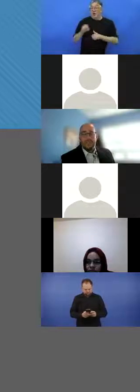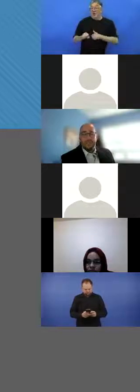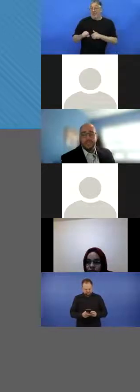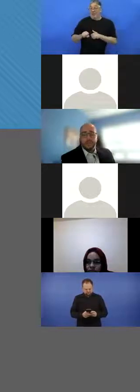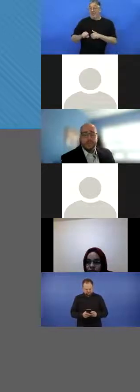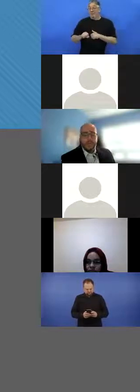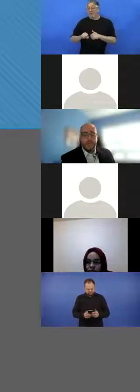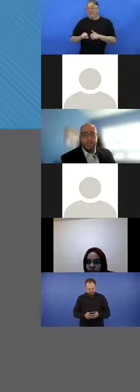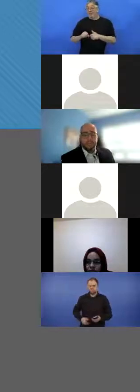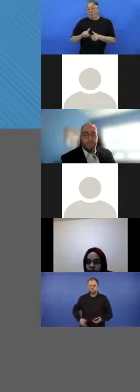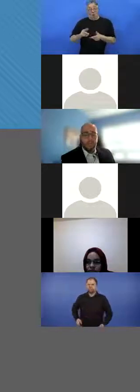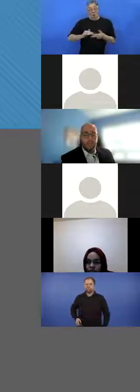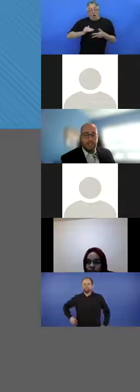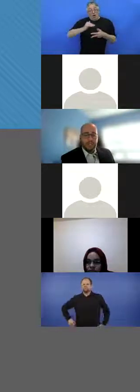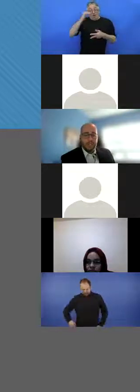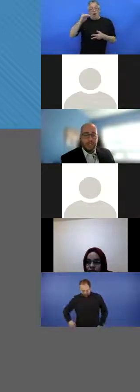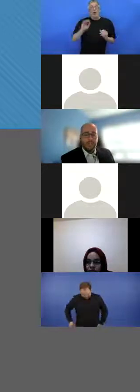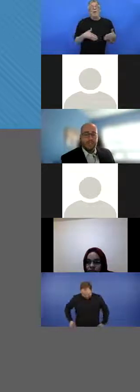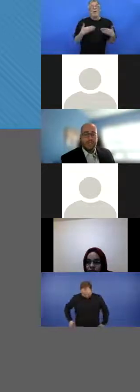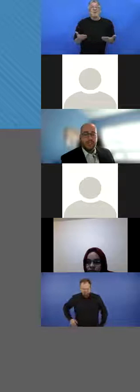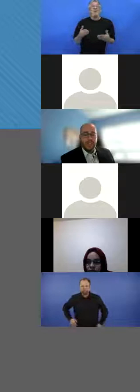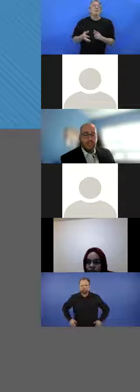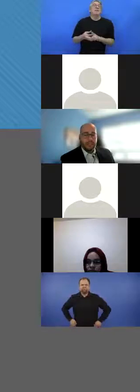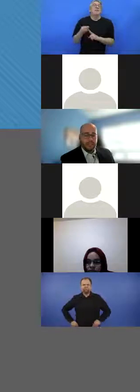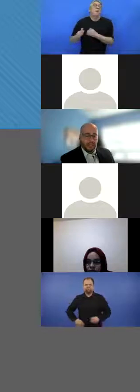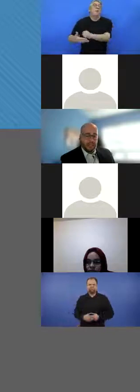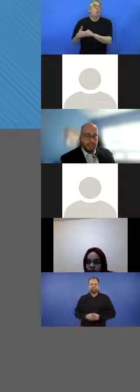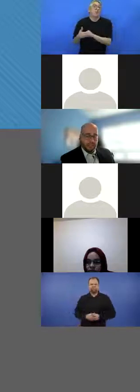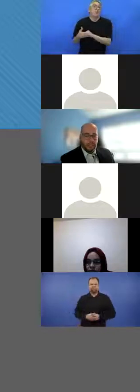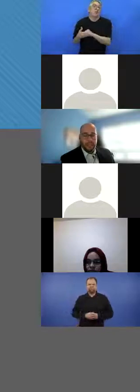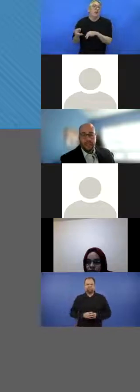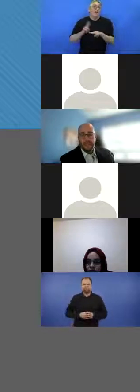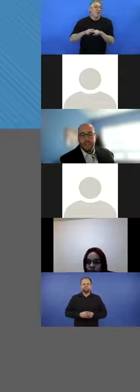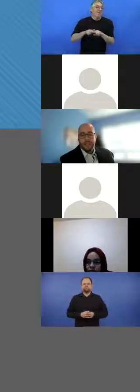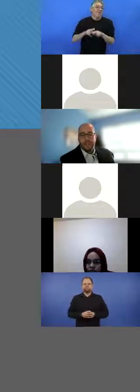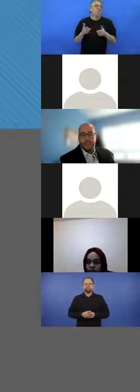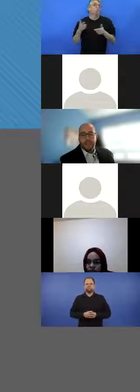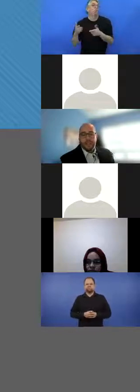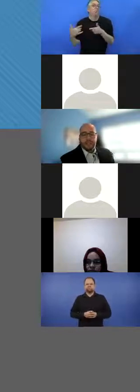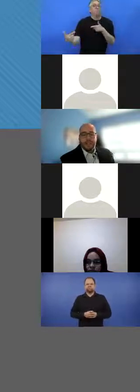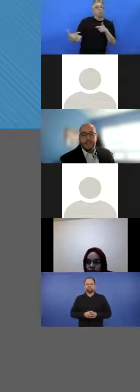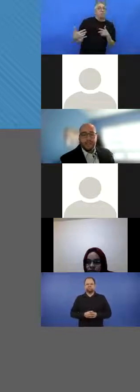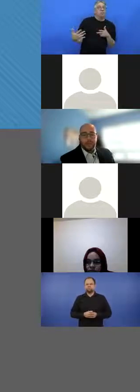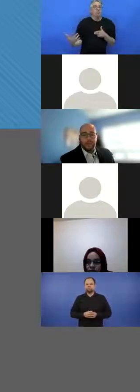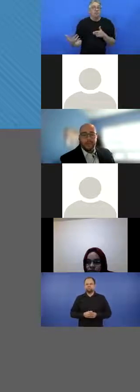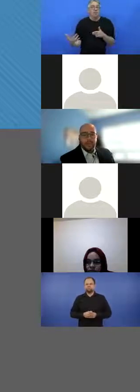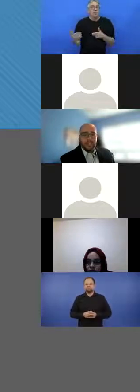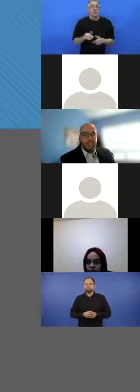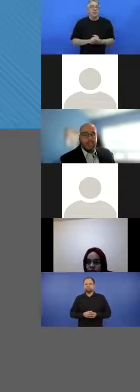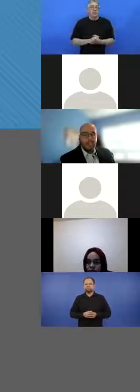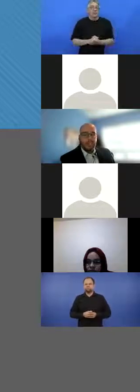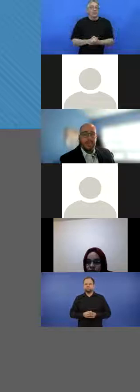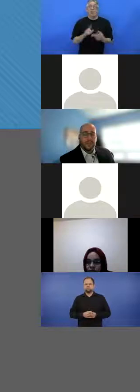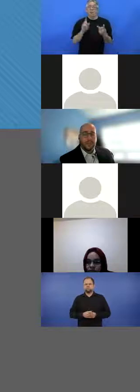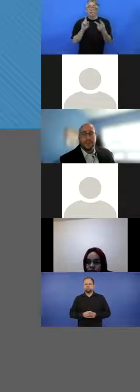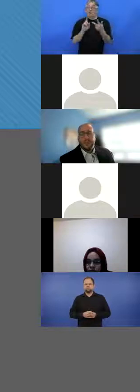develop specific protections for persons with disabilities during active hostilities. The second report, as I